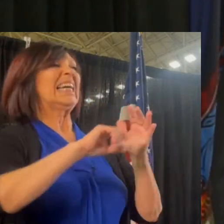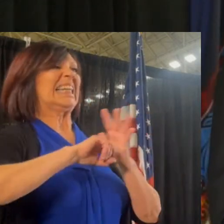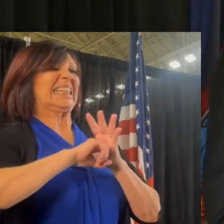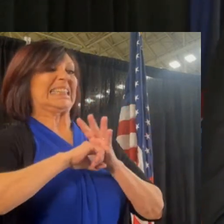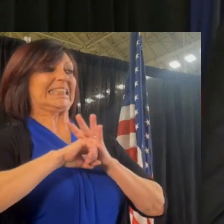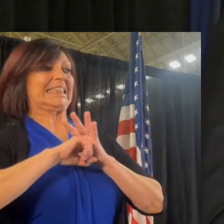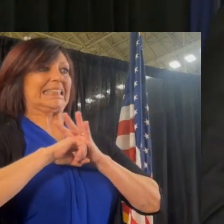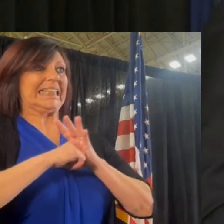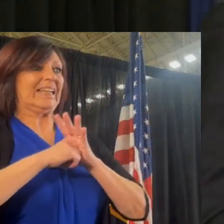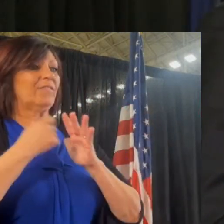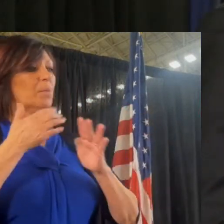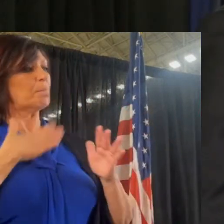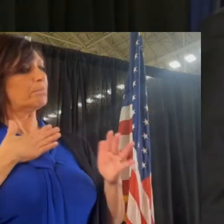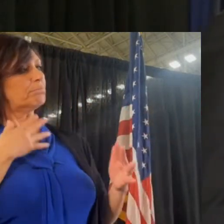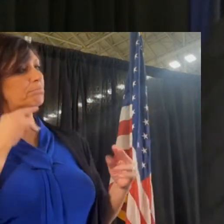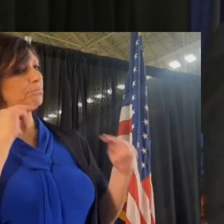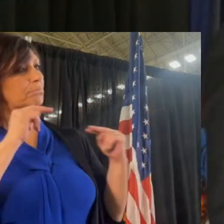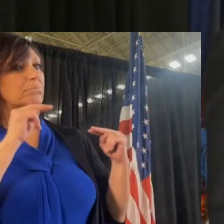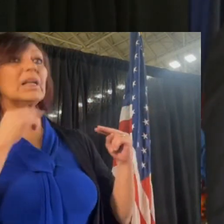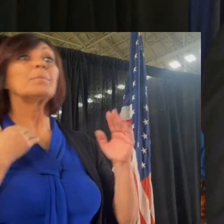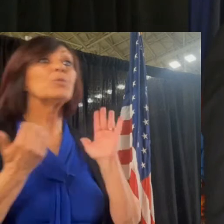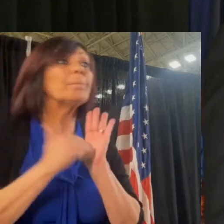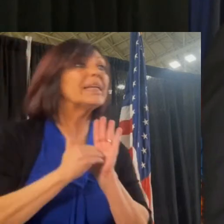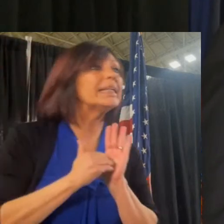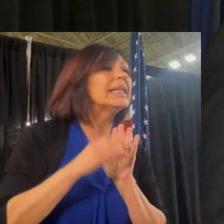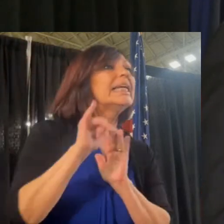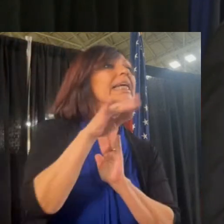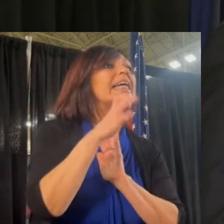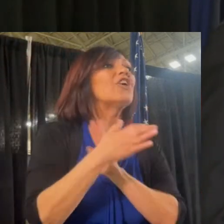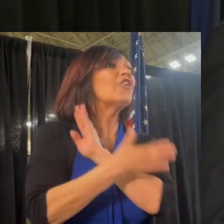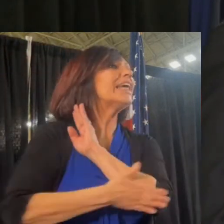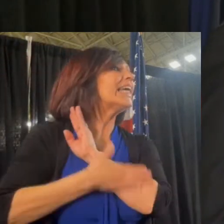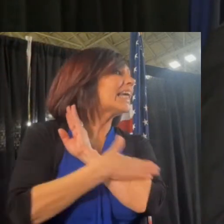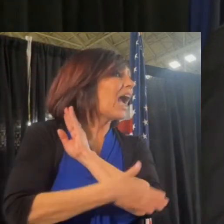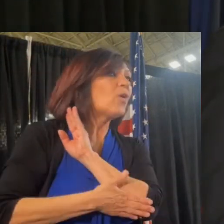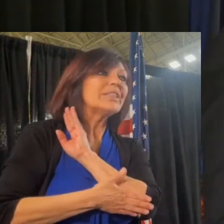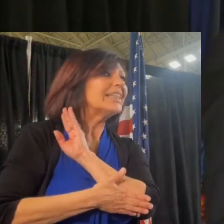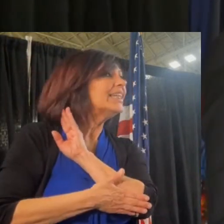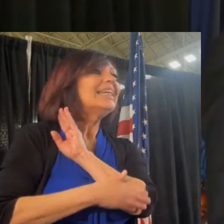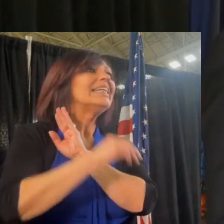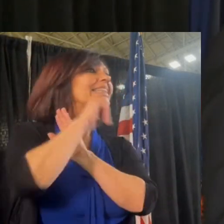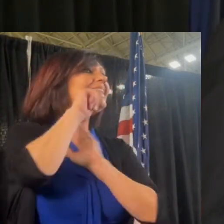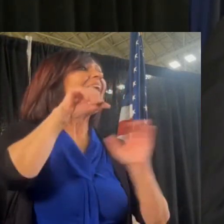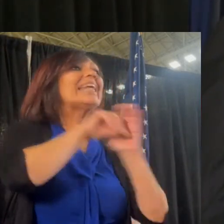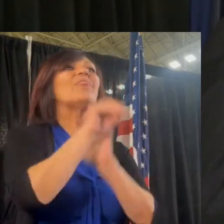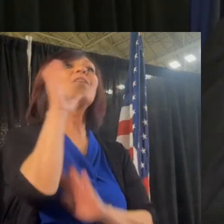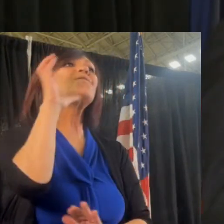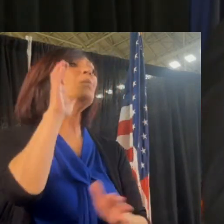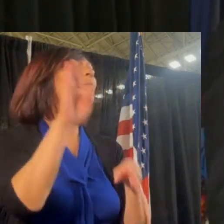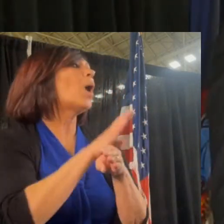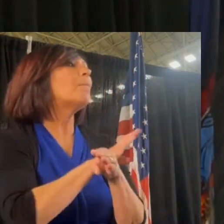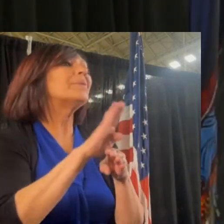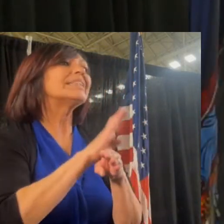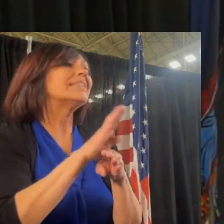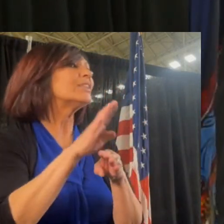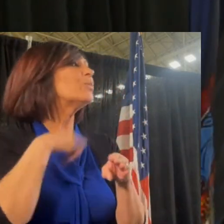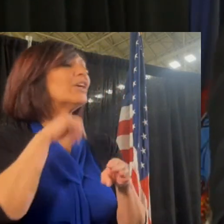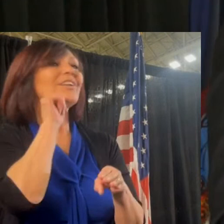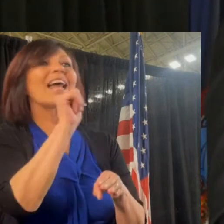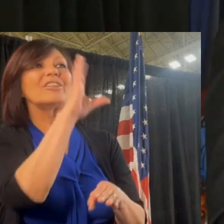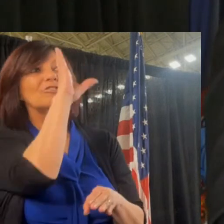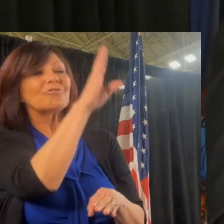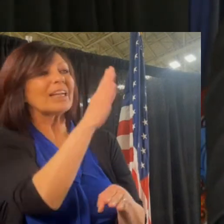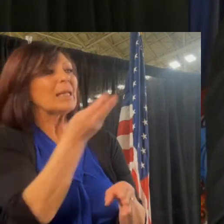hard to get. Let me repeat, Erie County will no longer be in the football business because we will no longer be